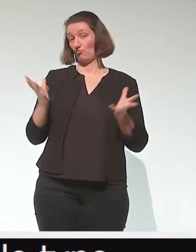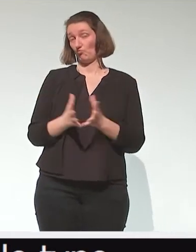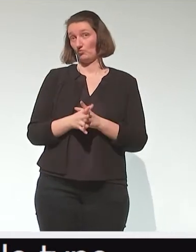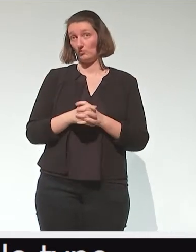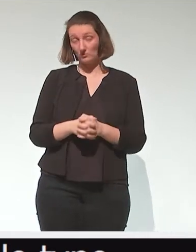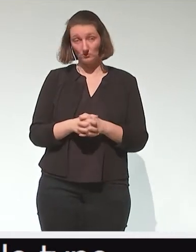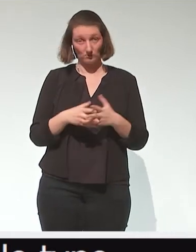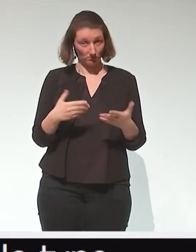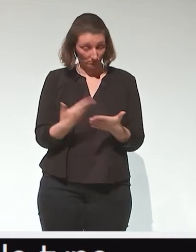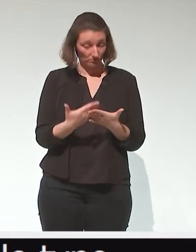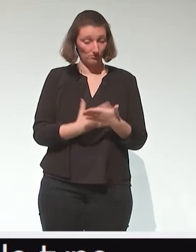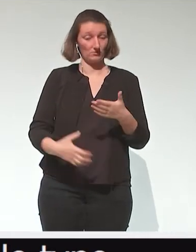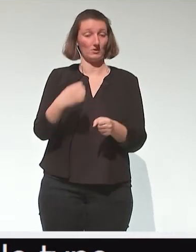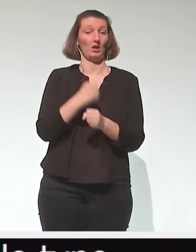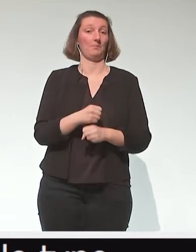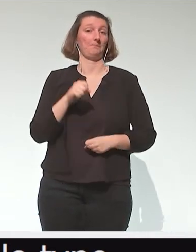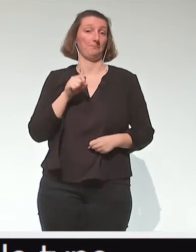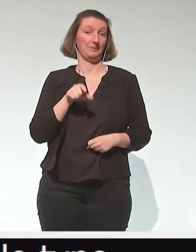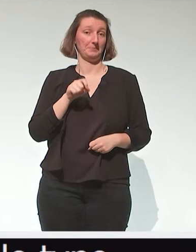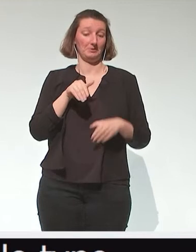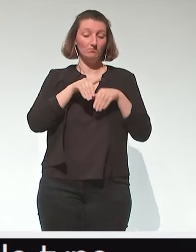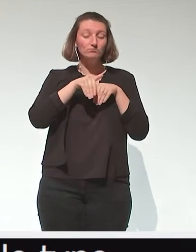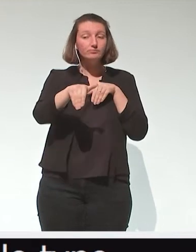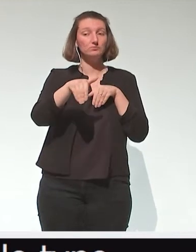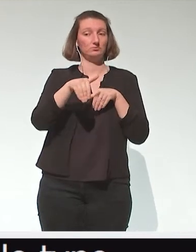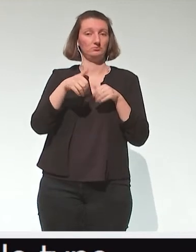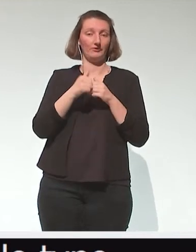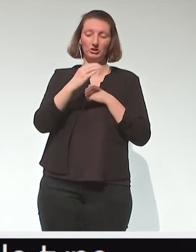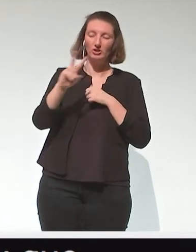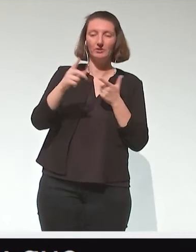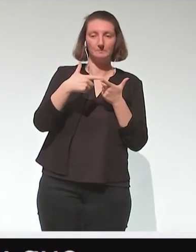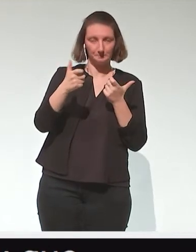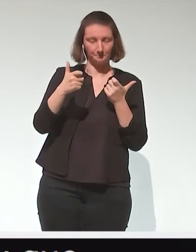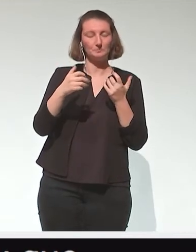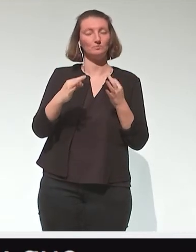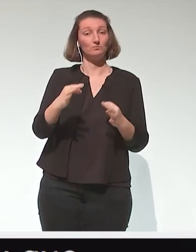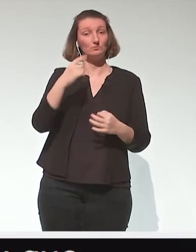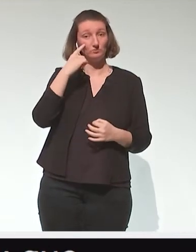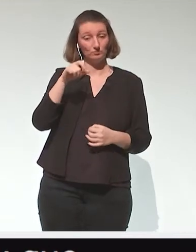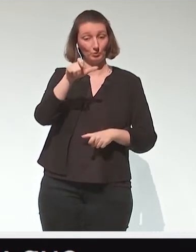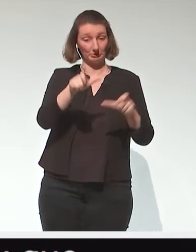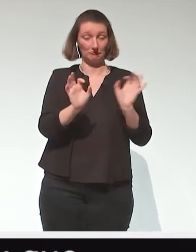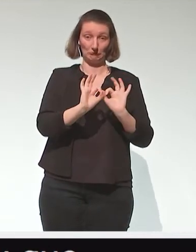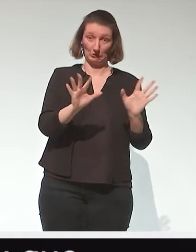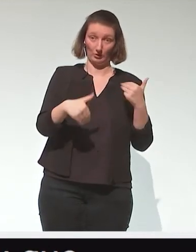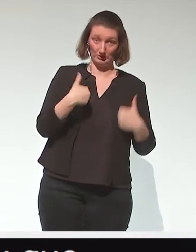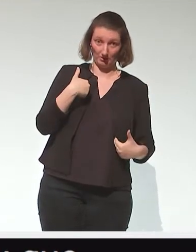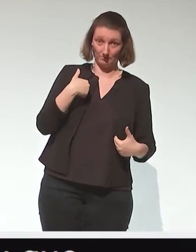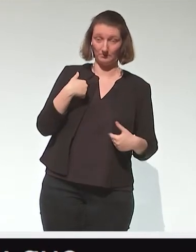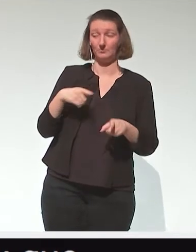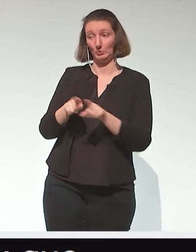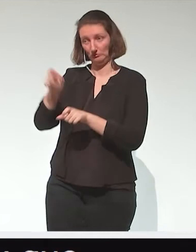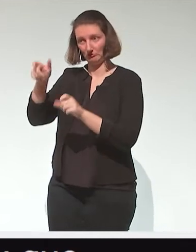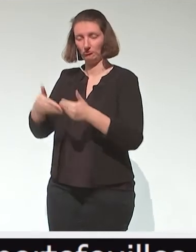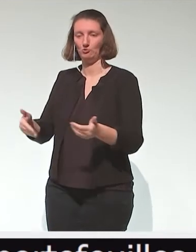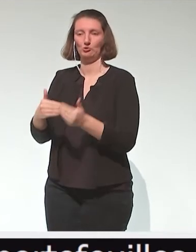then guidelines and seminars are continuously requested and needed for